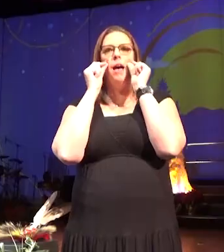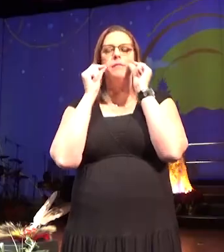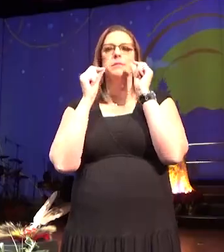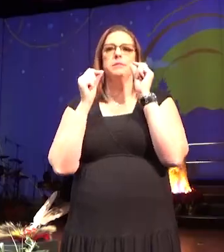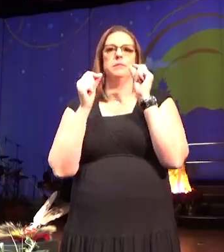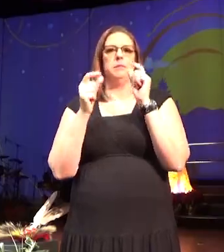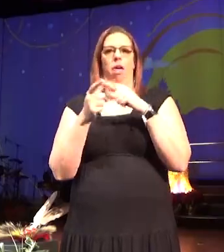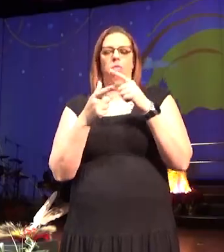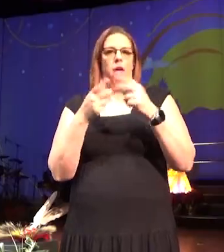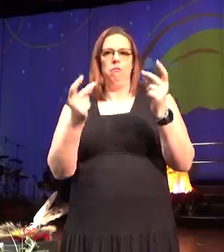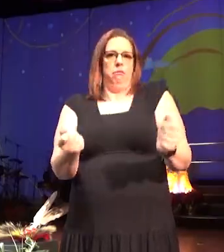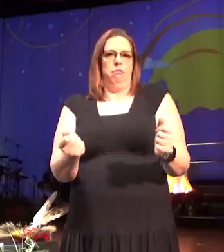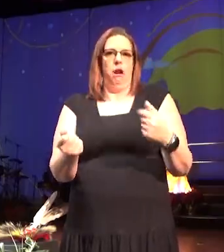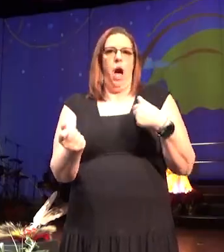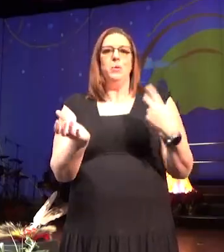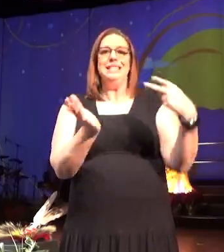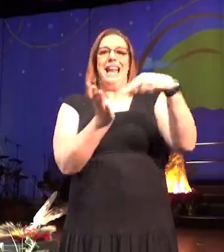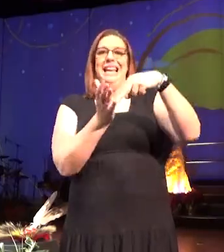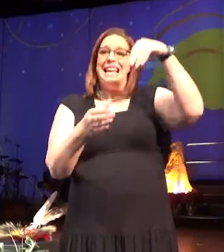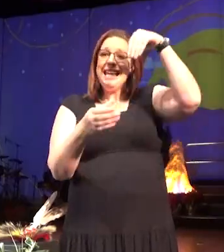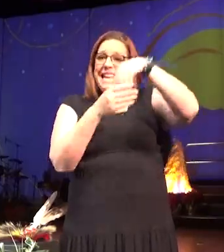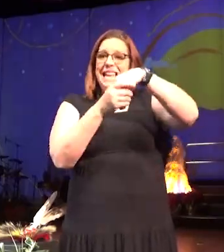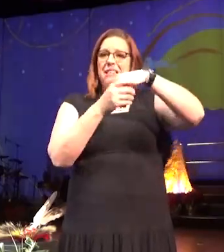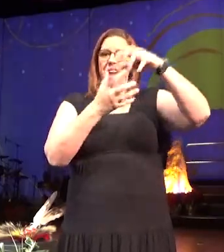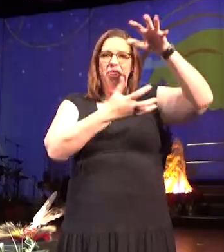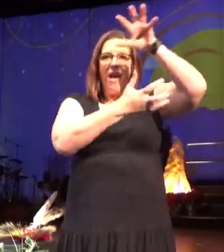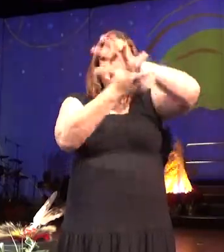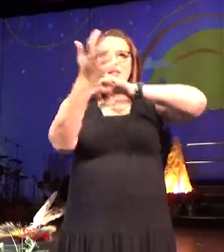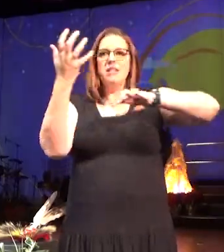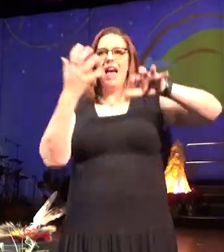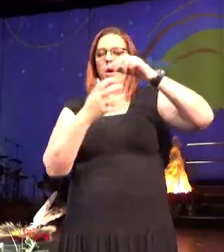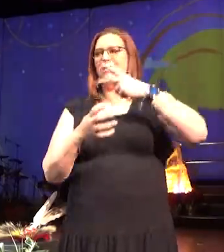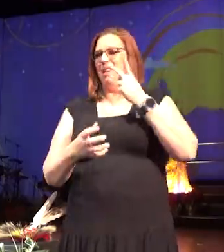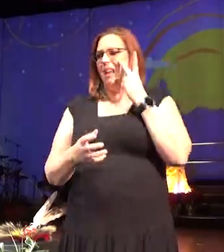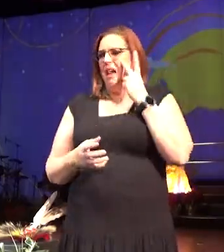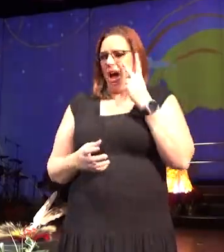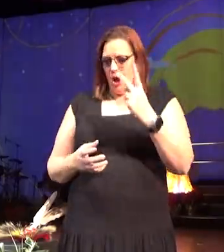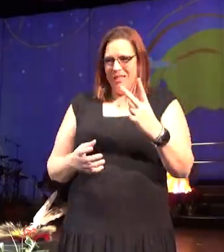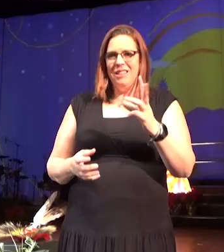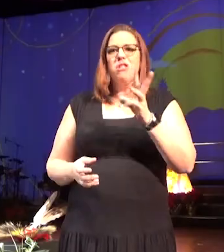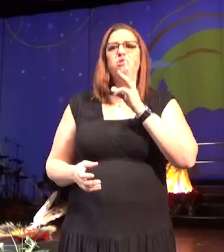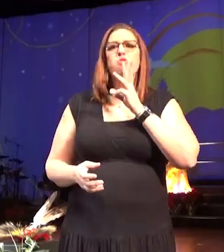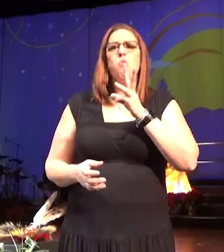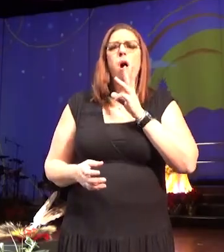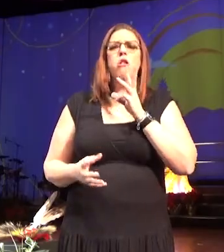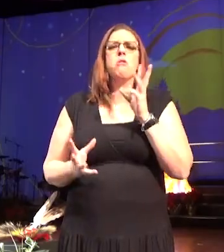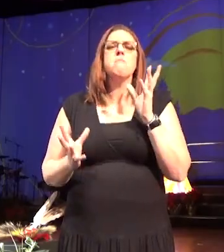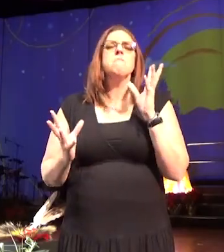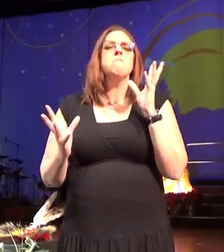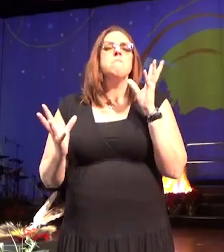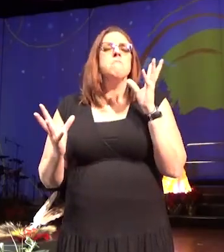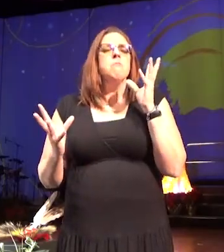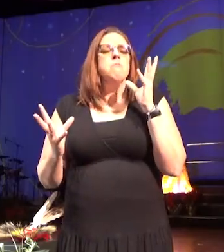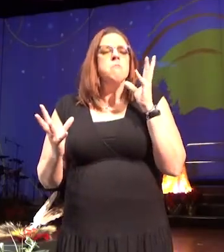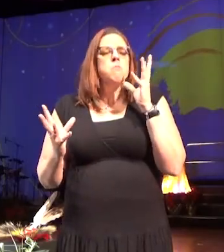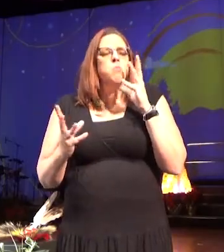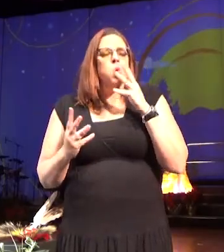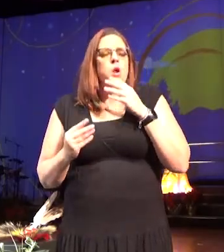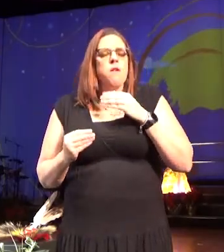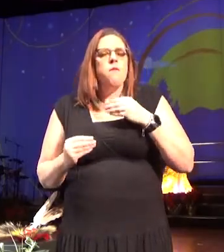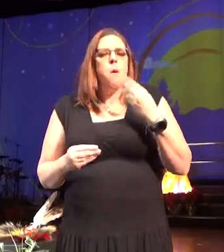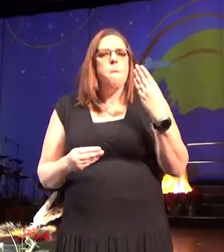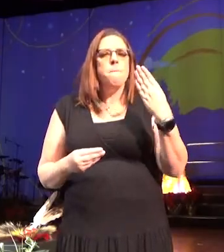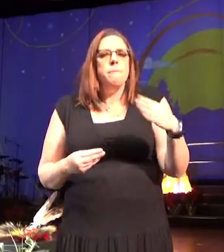standing in the clouds. And I was standing, and there was water about this deep, blue, the most, I've never seen that color